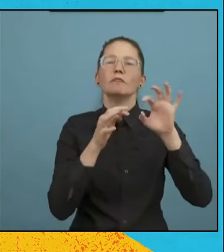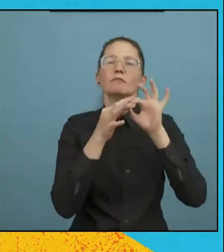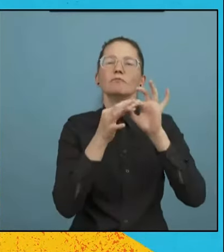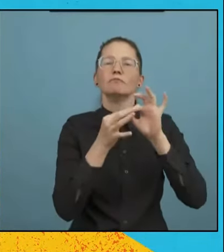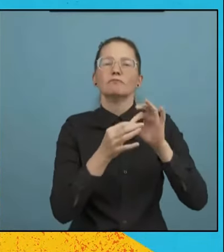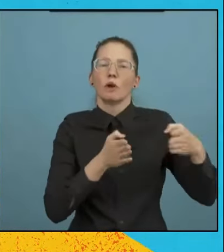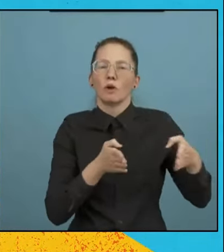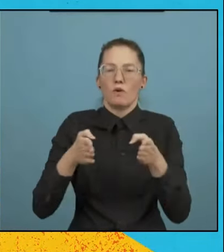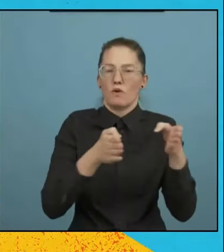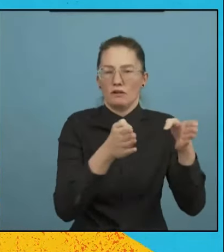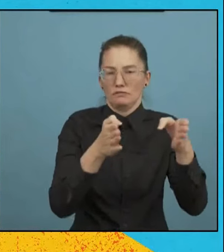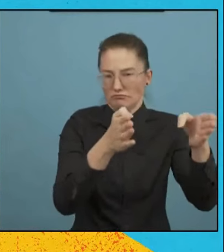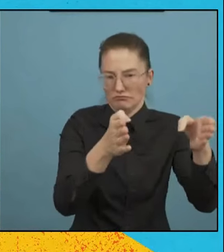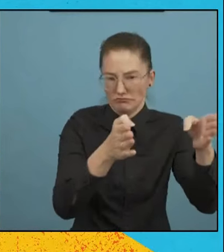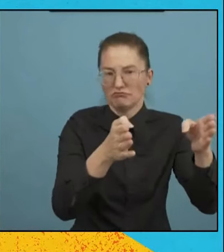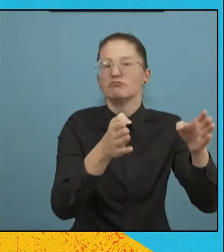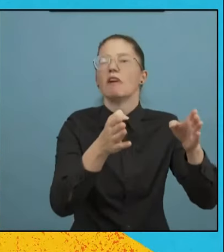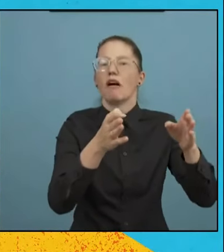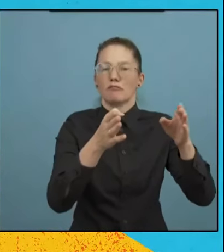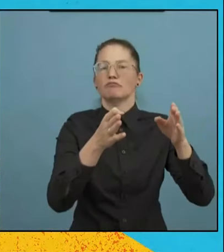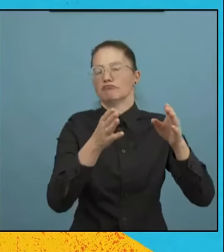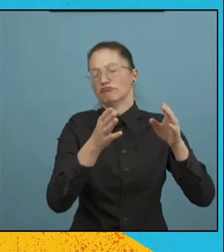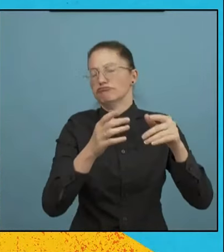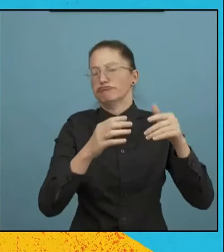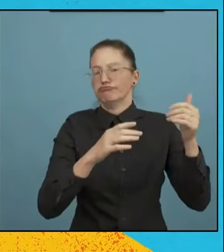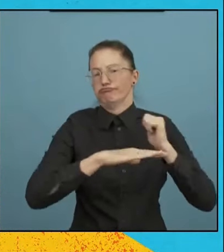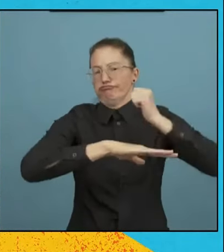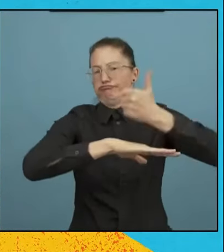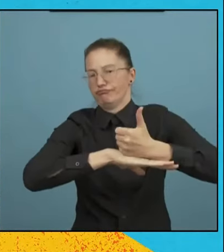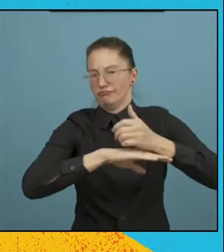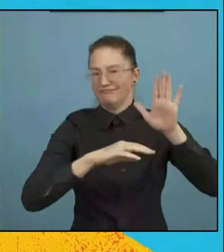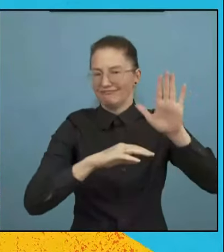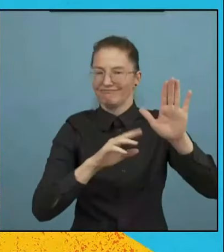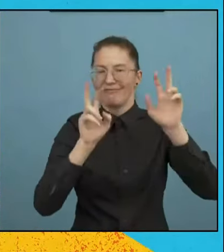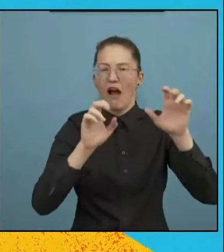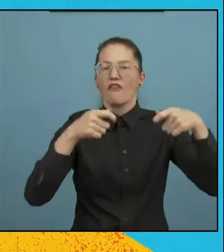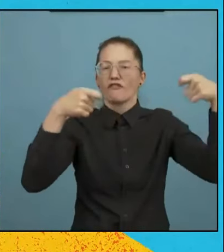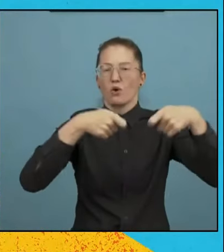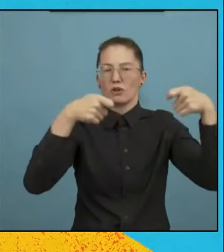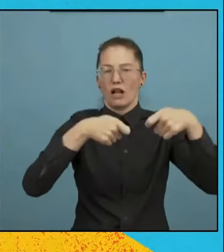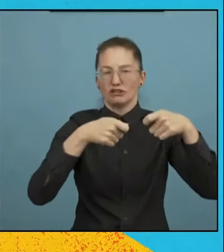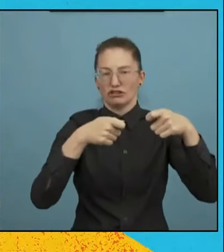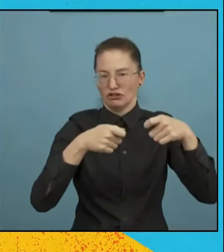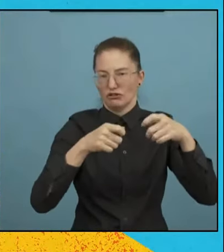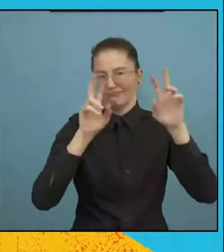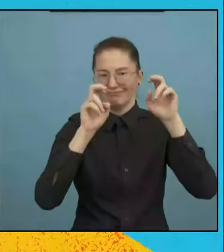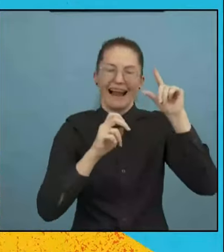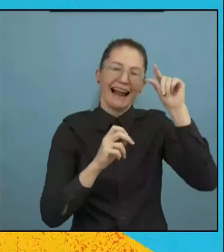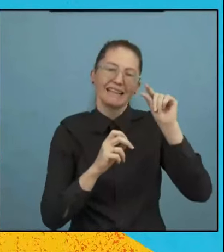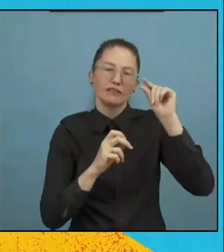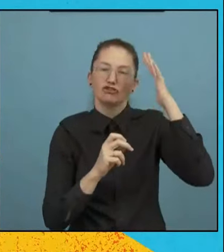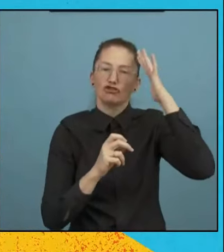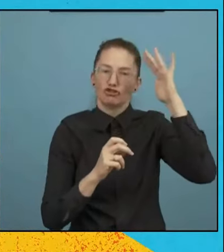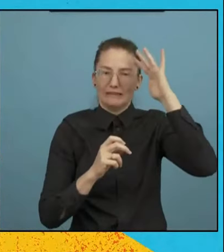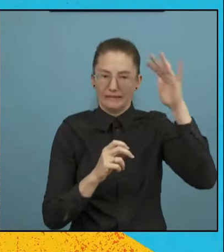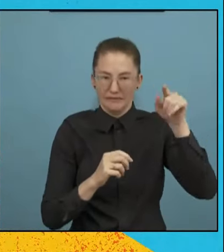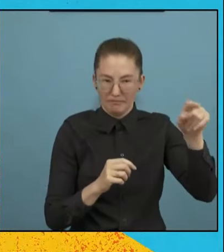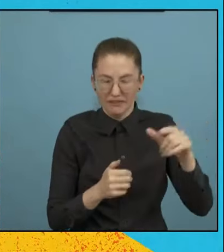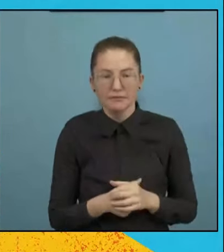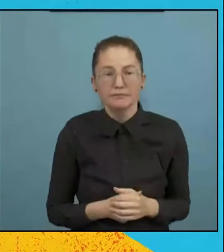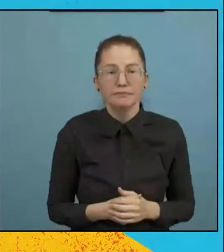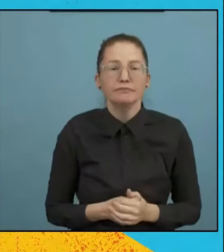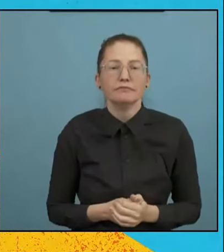you so much, Mr. Chair, for such an important question. It is an incredible honor to be among a panel of such distinguished leaders who are working day and